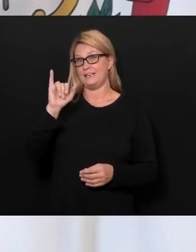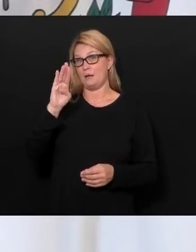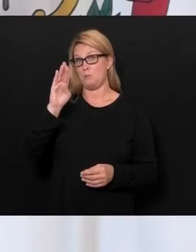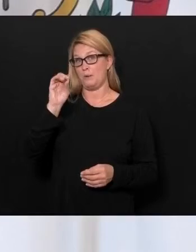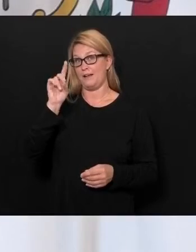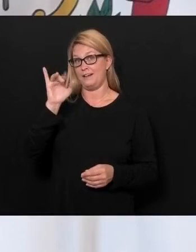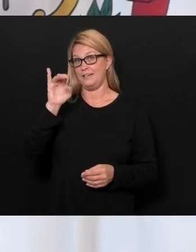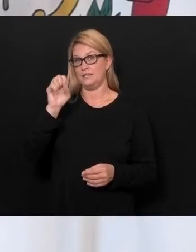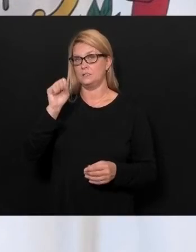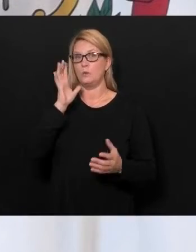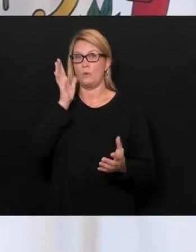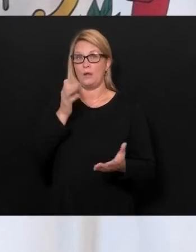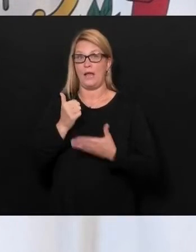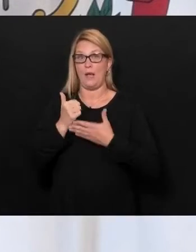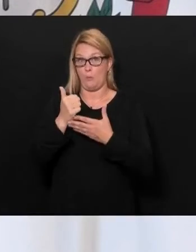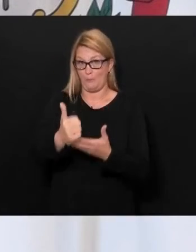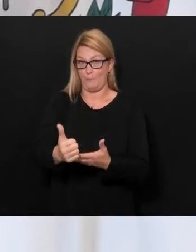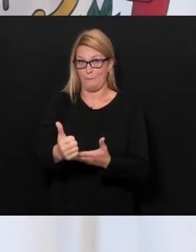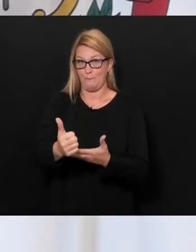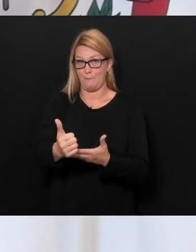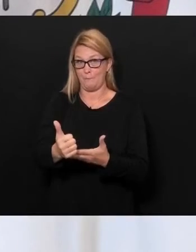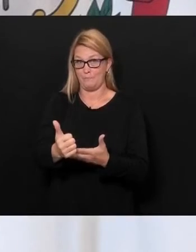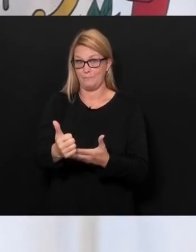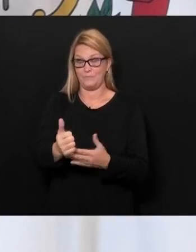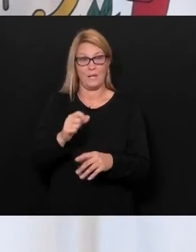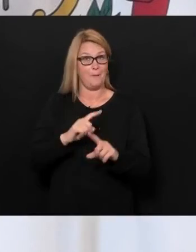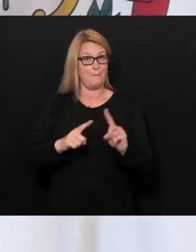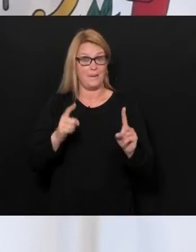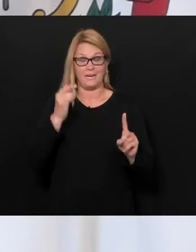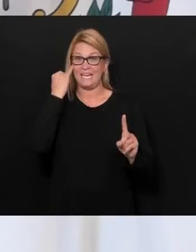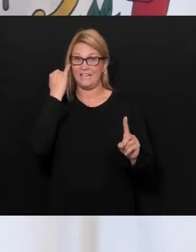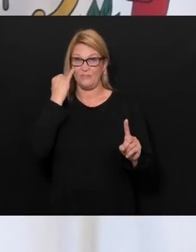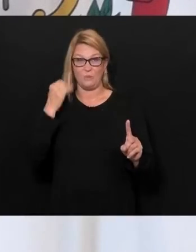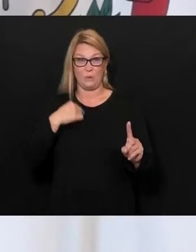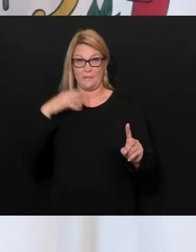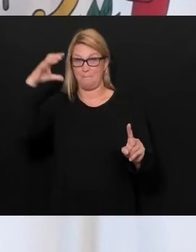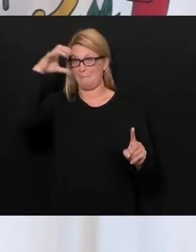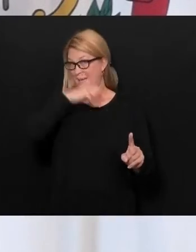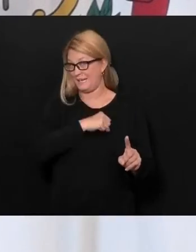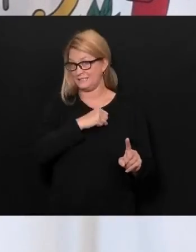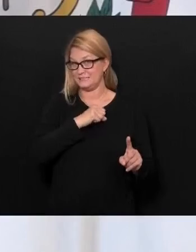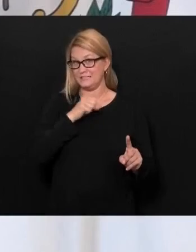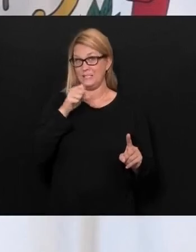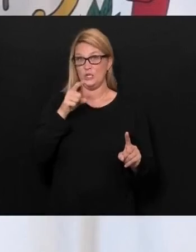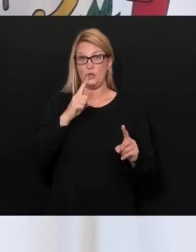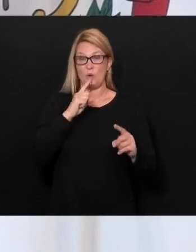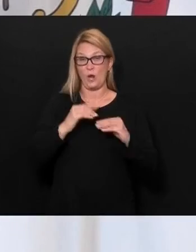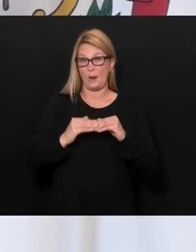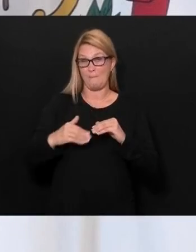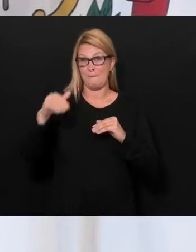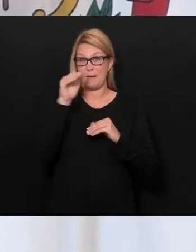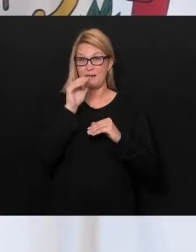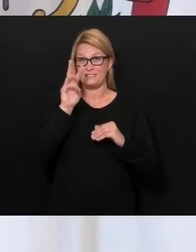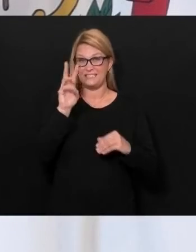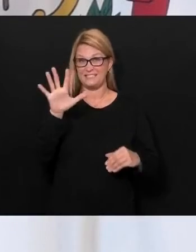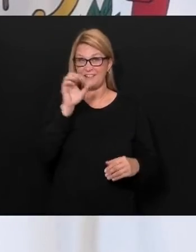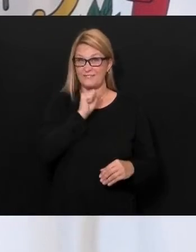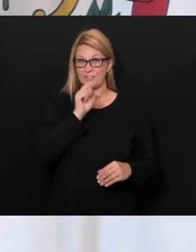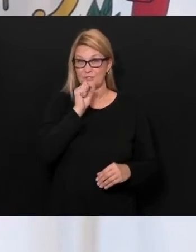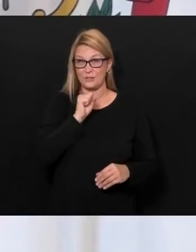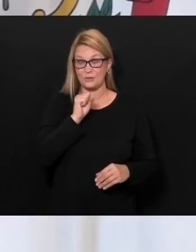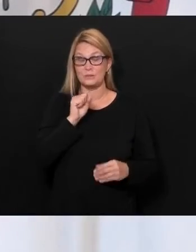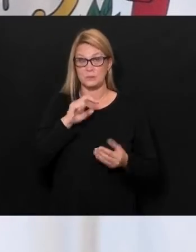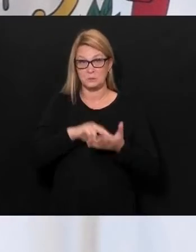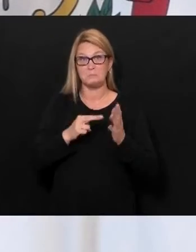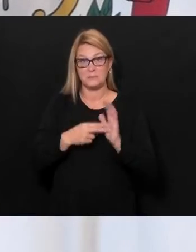well. If we don't catch this in the first 6 days and you're above 65 years of age, you're in